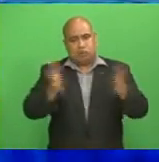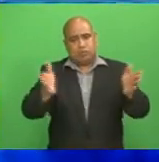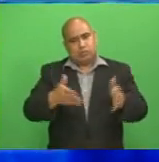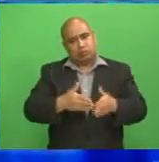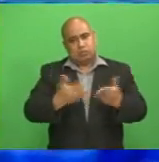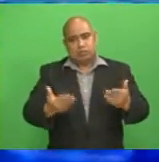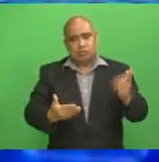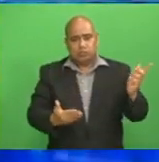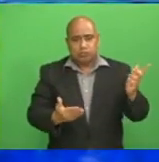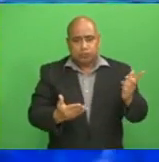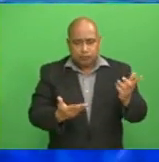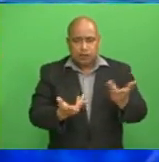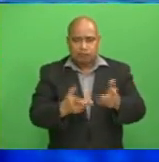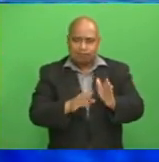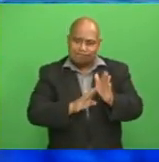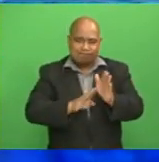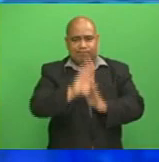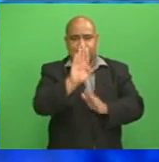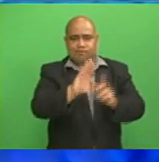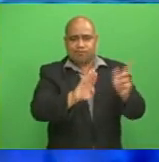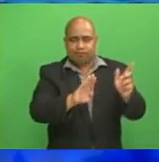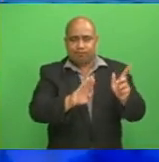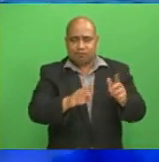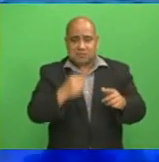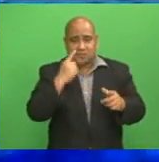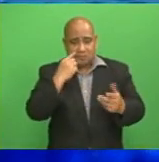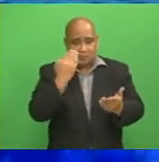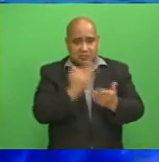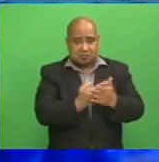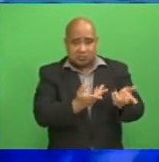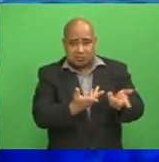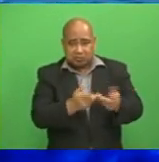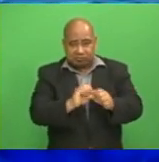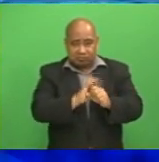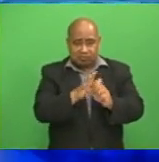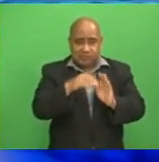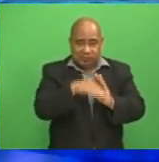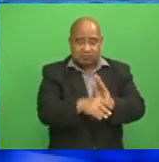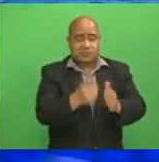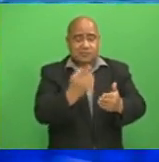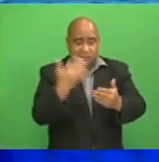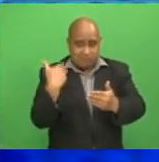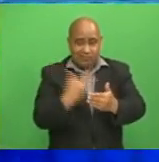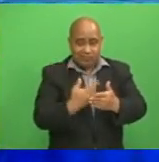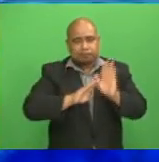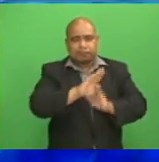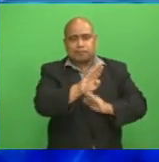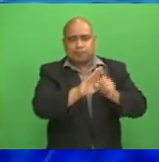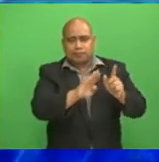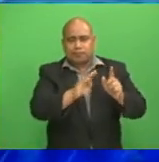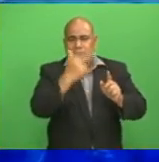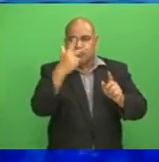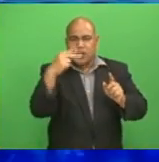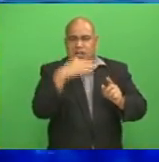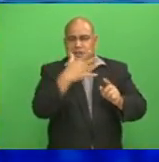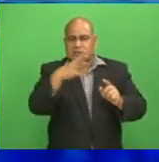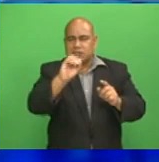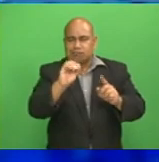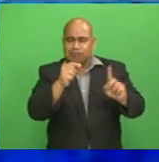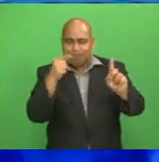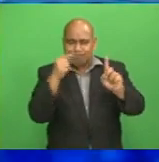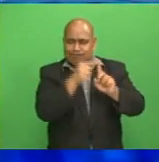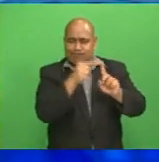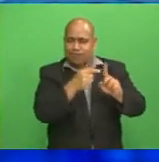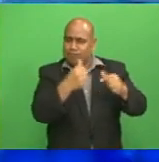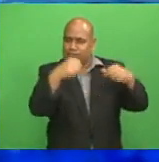as more evidence that the recession triggered by the COVID-19 pandemic was over or drawing to an end. And Wall Street advanced today